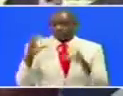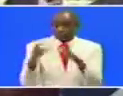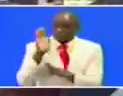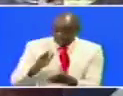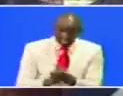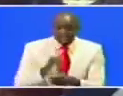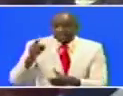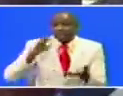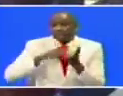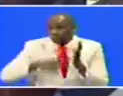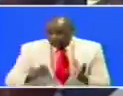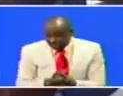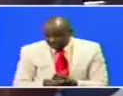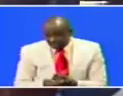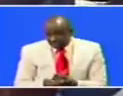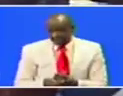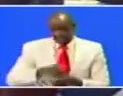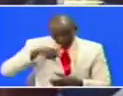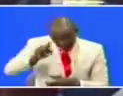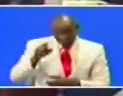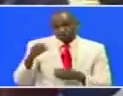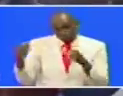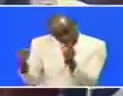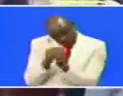it will appear that there are two